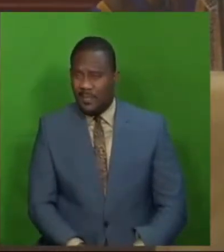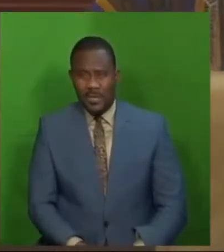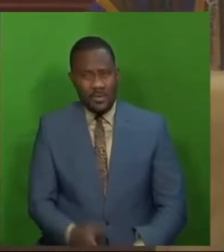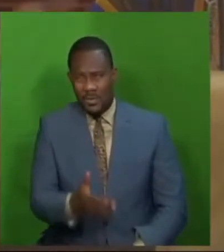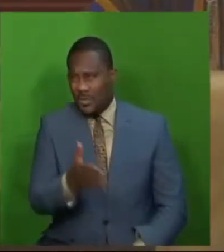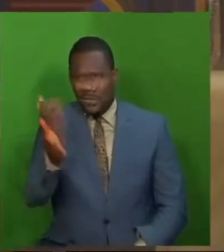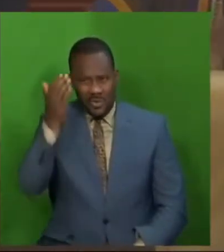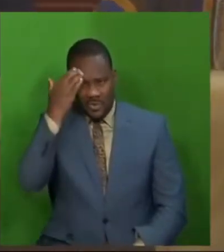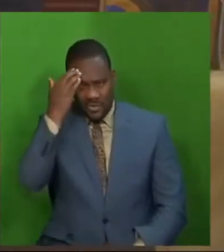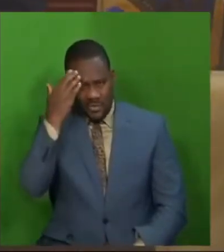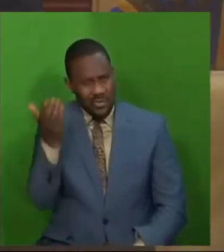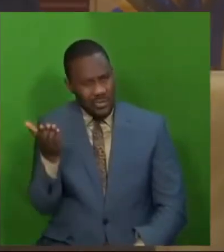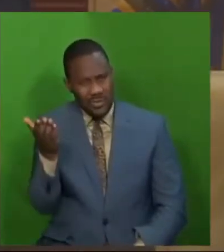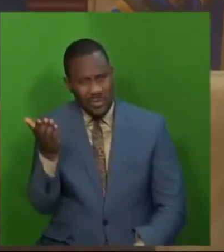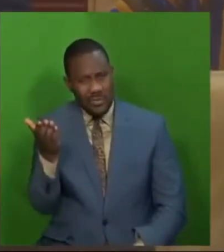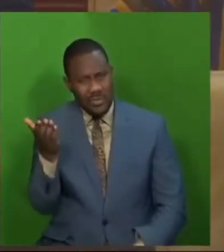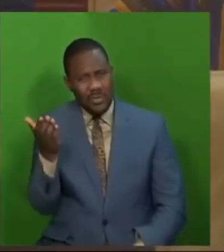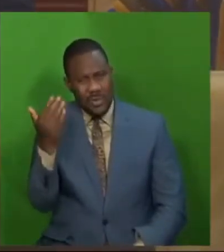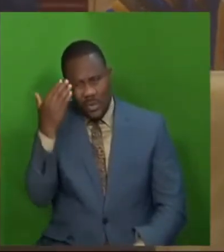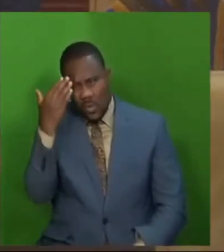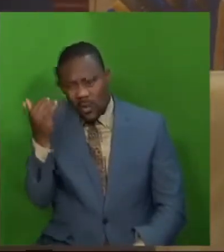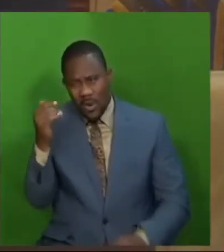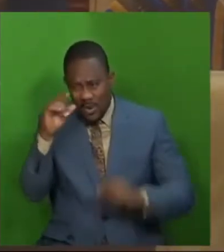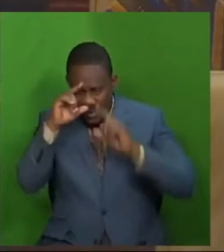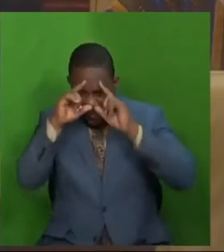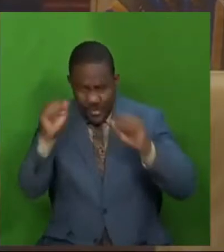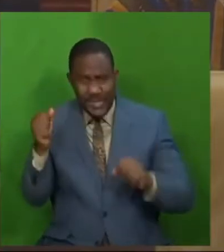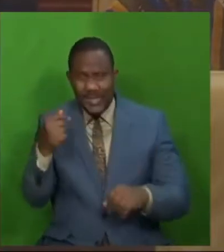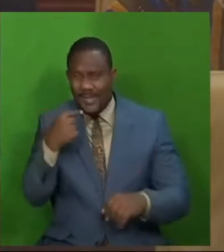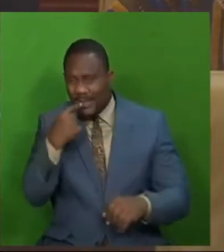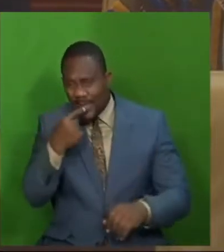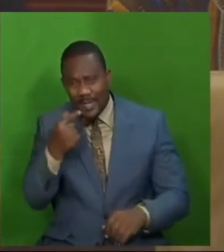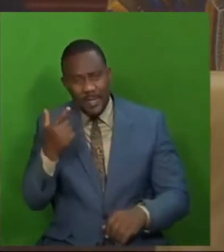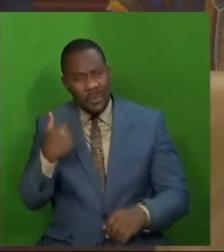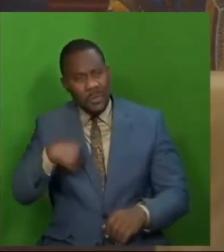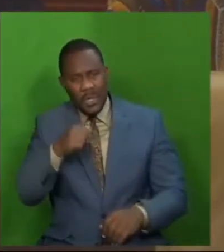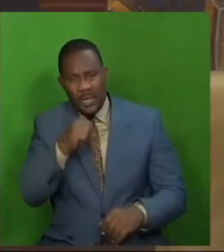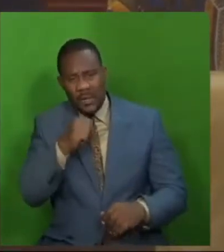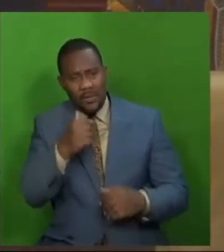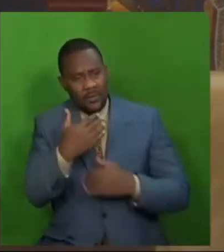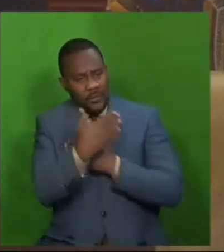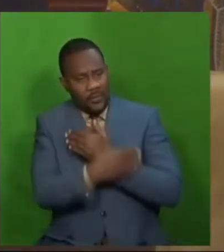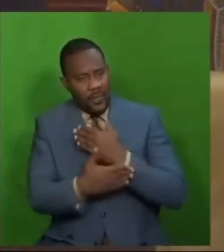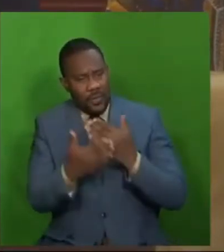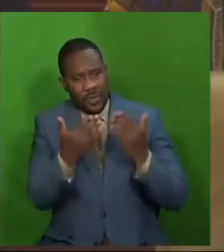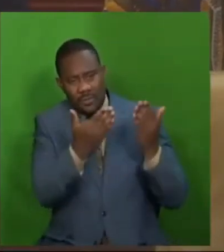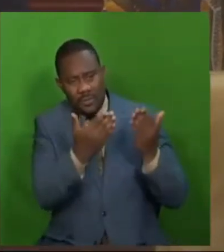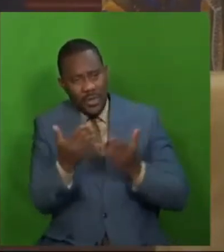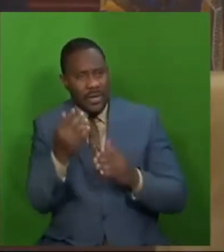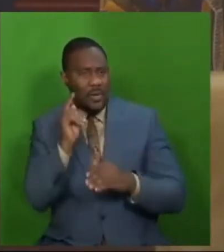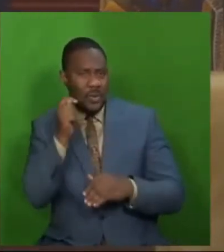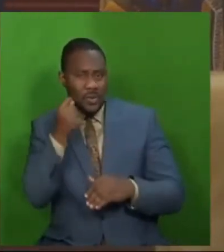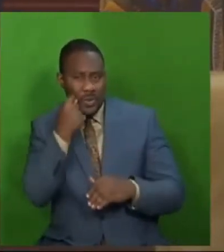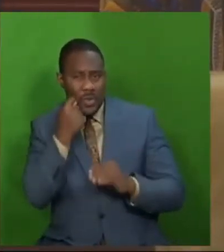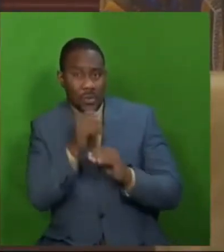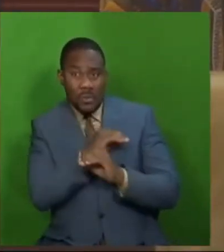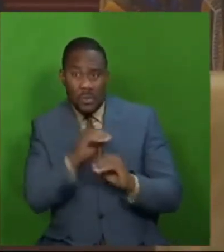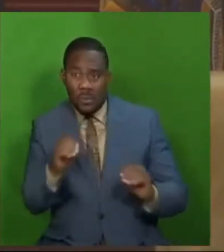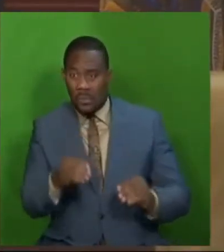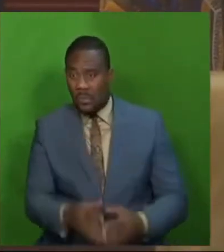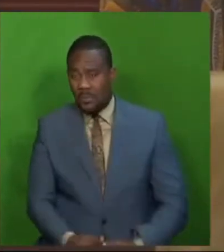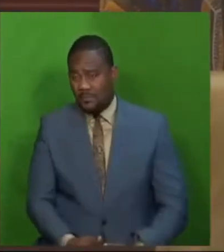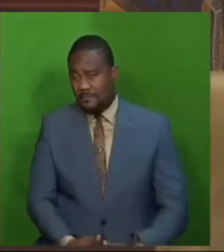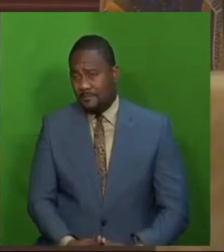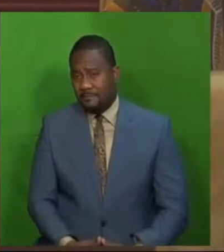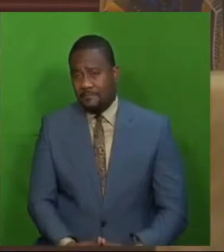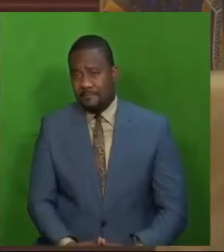how then can the president say that we are no longer importing tomatoes? Mr. Speaker, identify the challenge